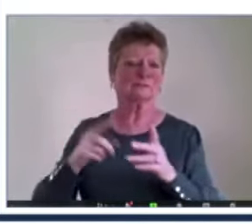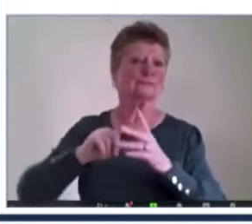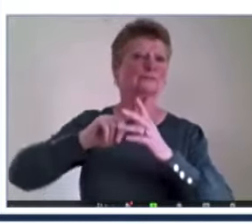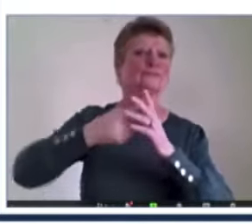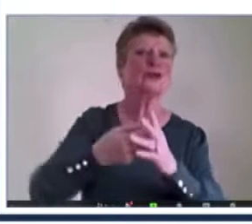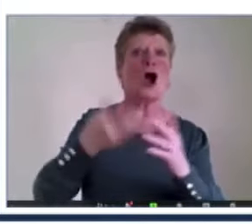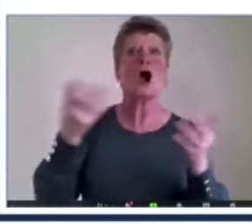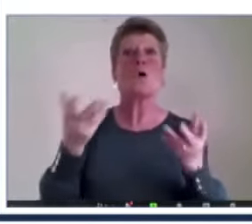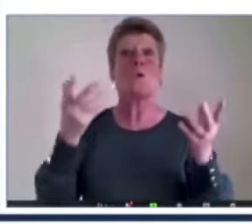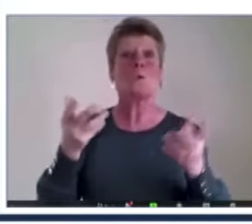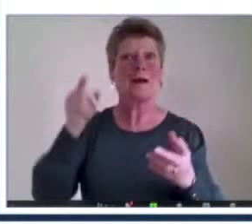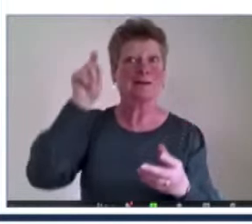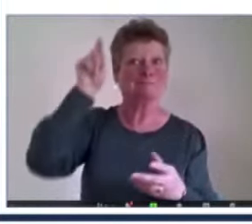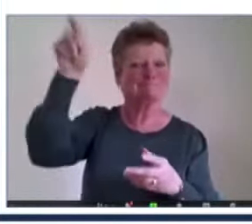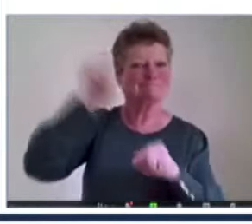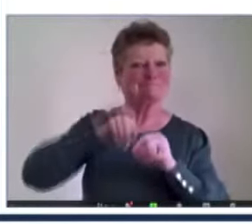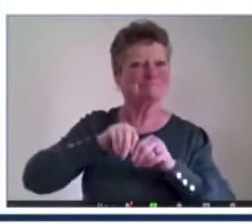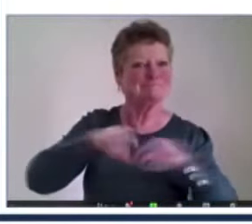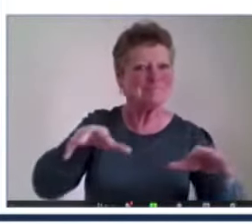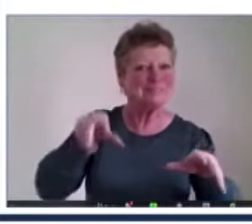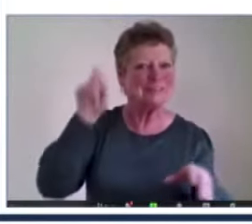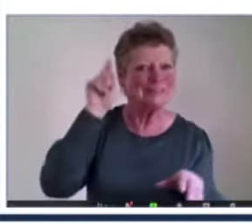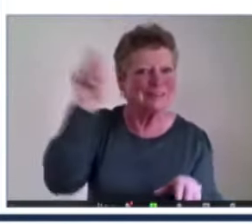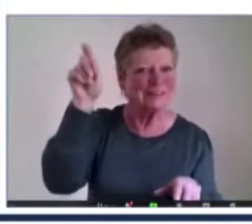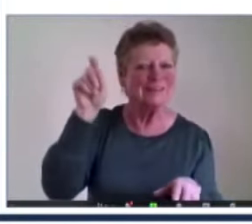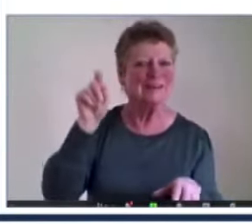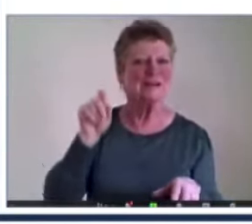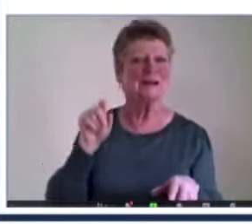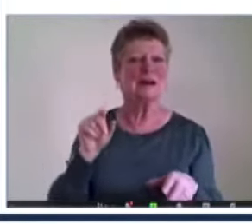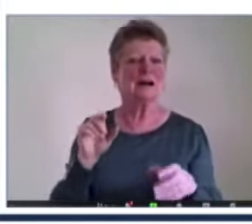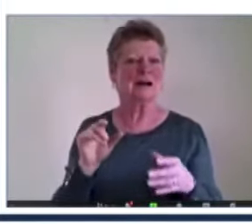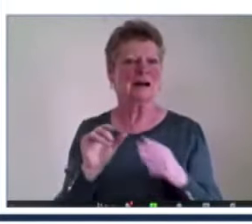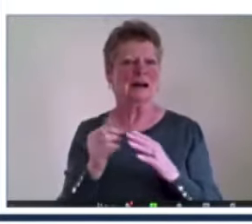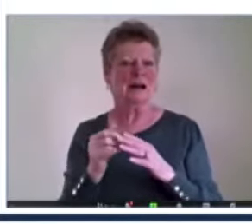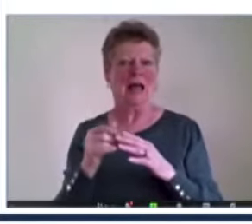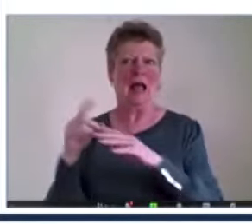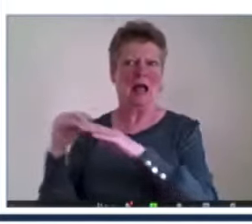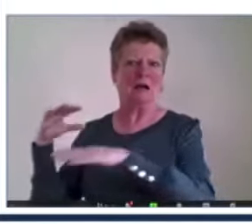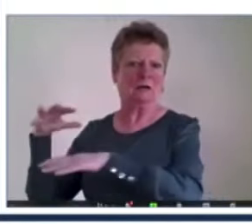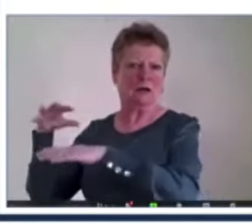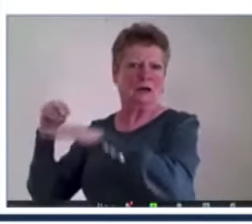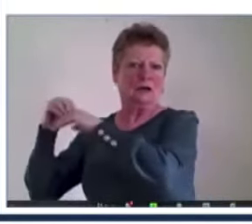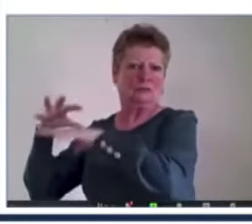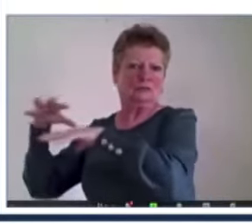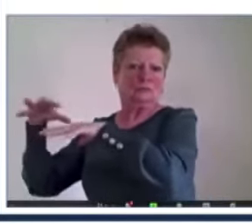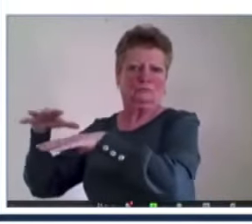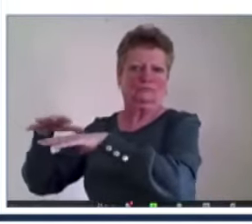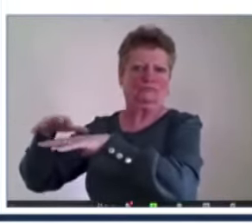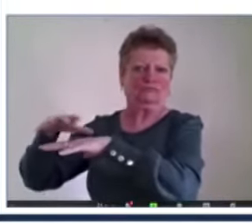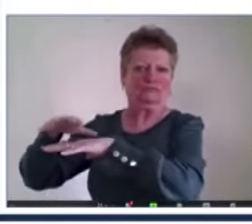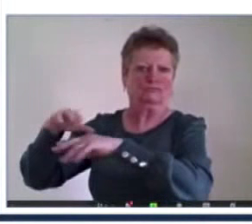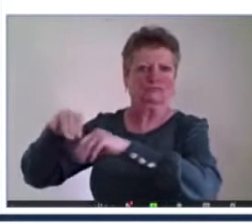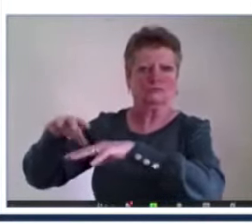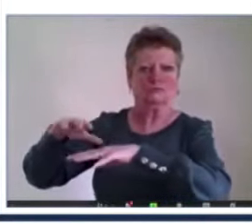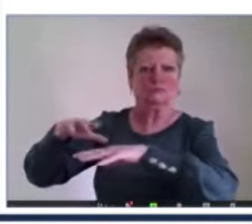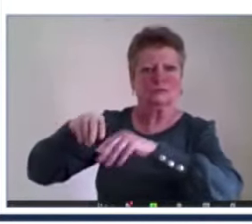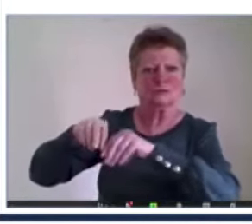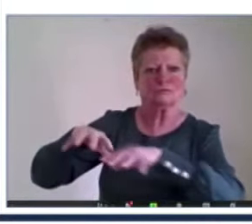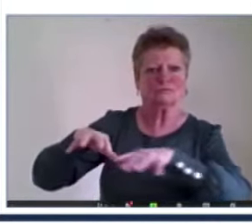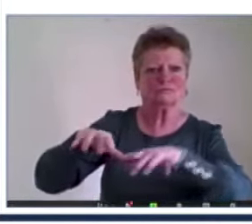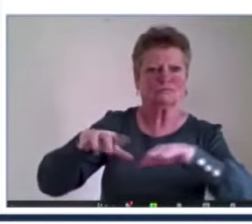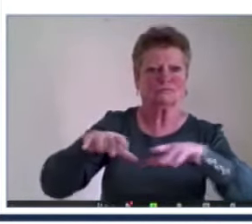began, and then the wave of cases came our way, I'm just wondering, what's the reason for your optimism